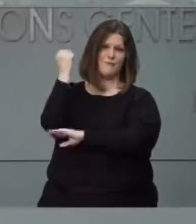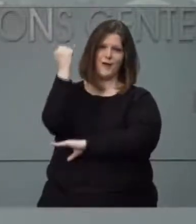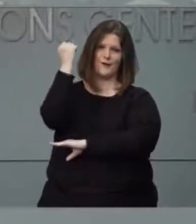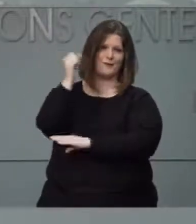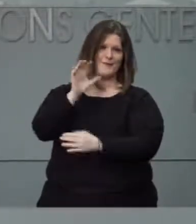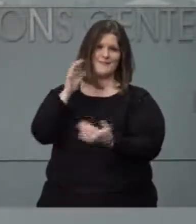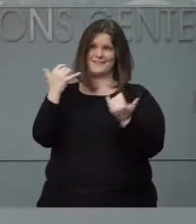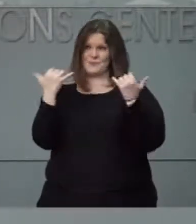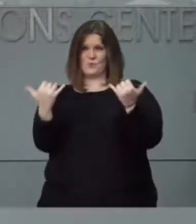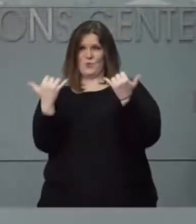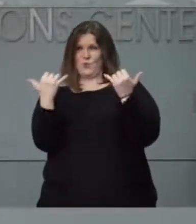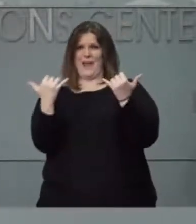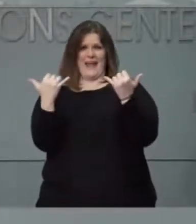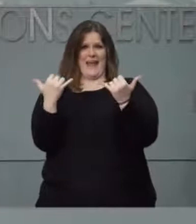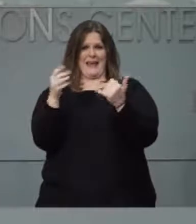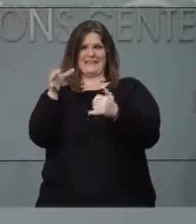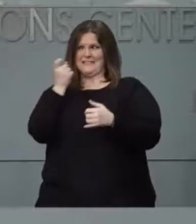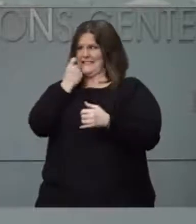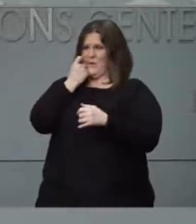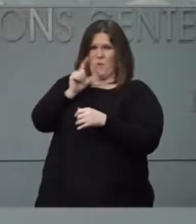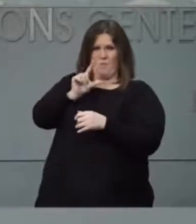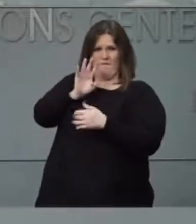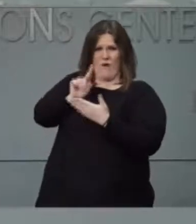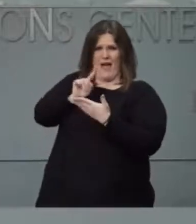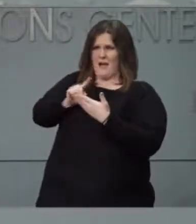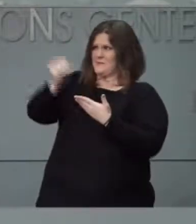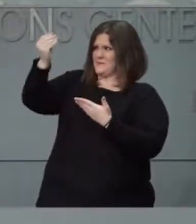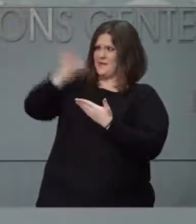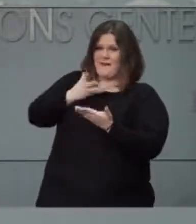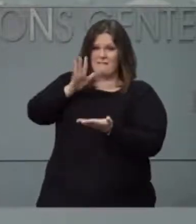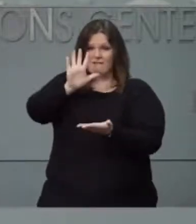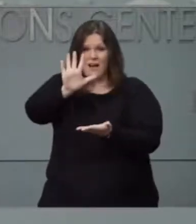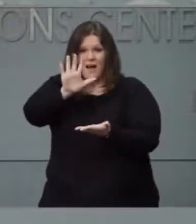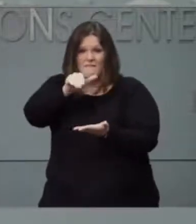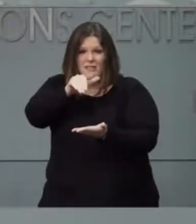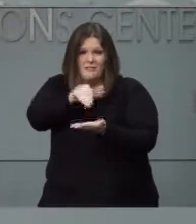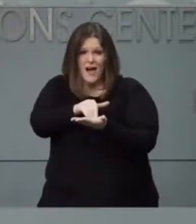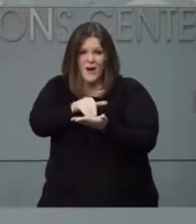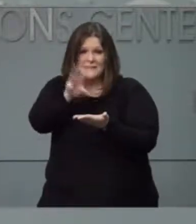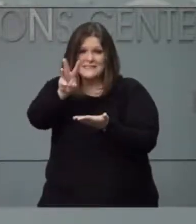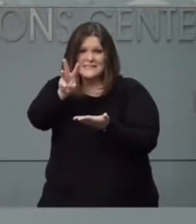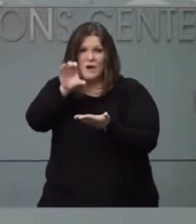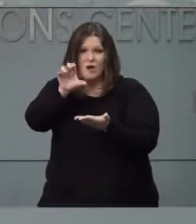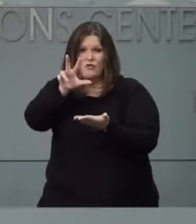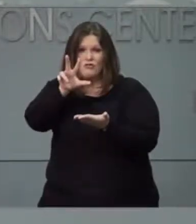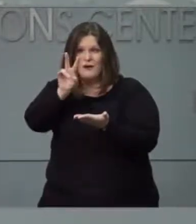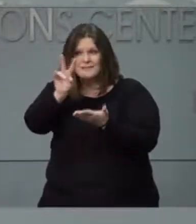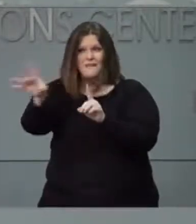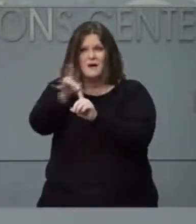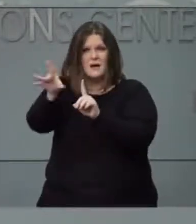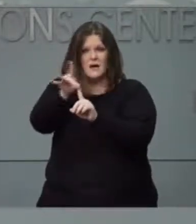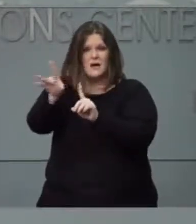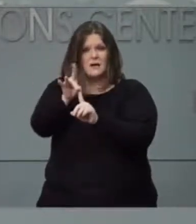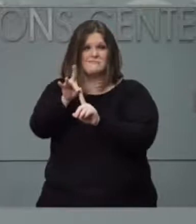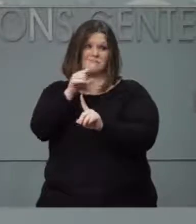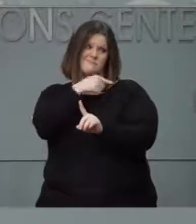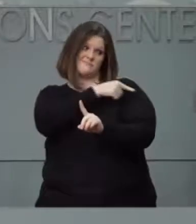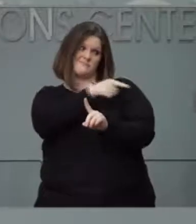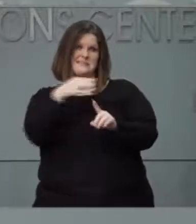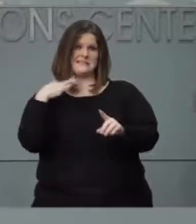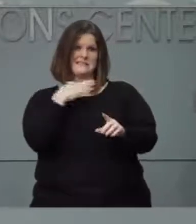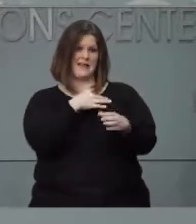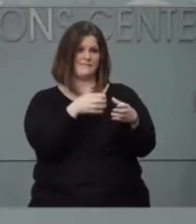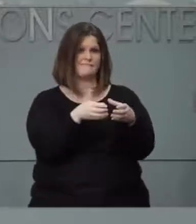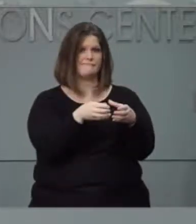5,600 new cases like we are in just 24 hours, there's only so much our teams can keep up with. So